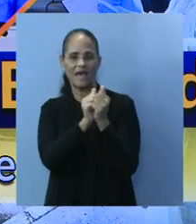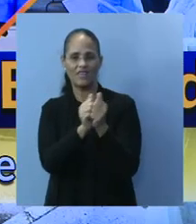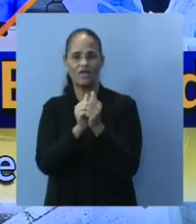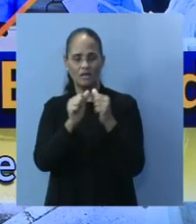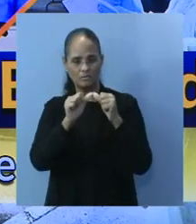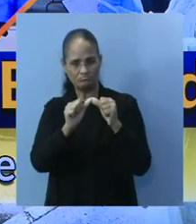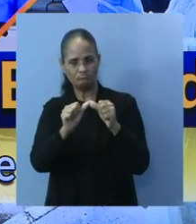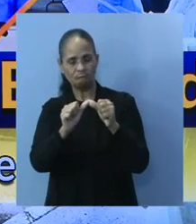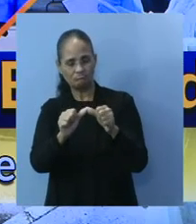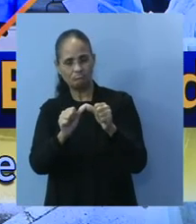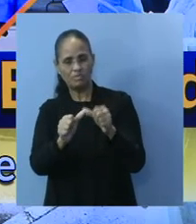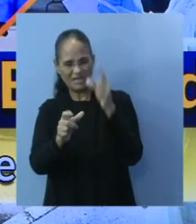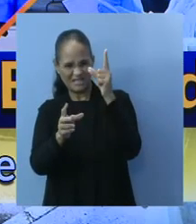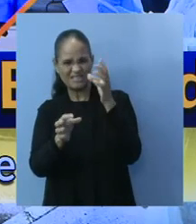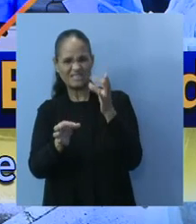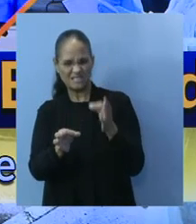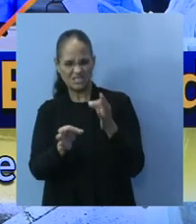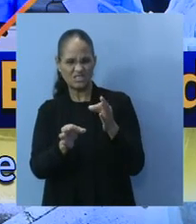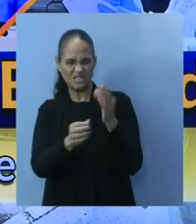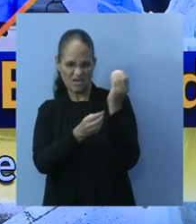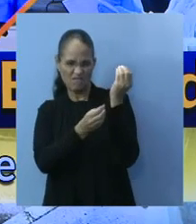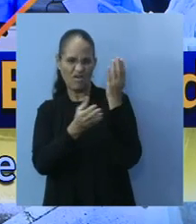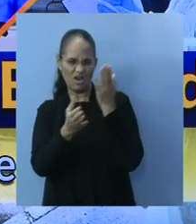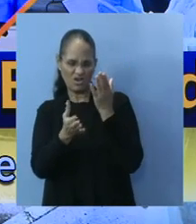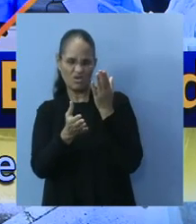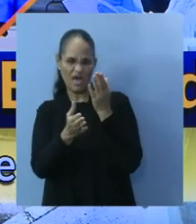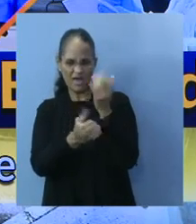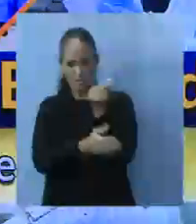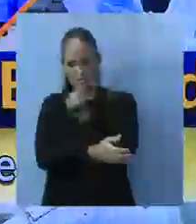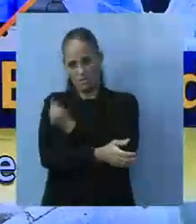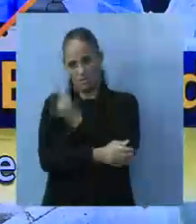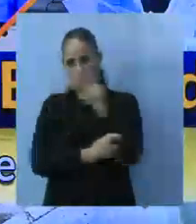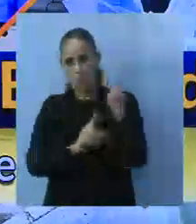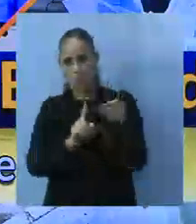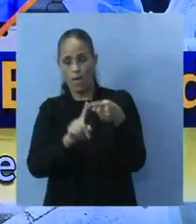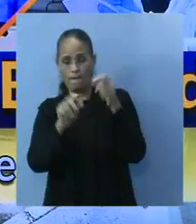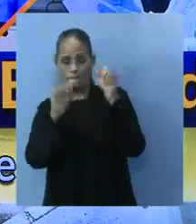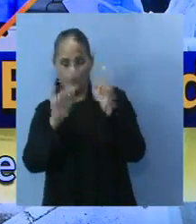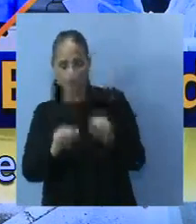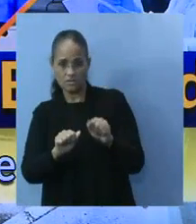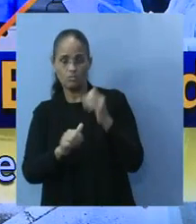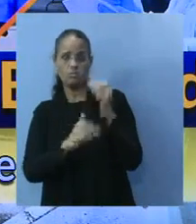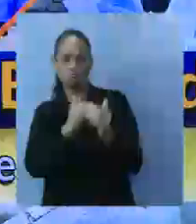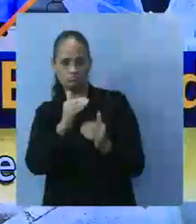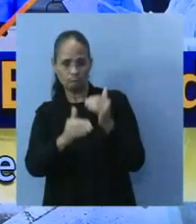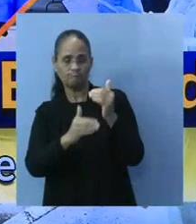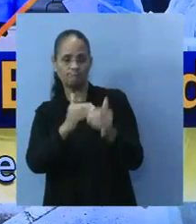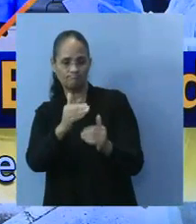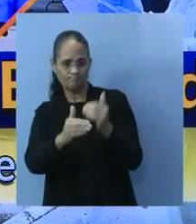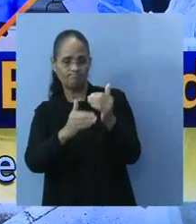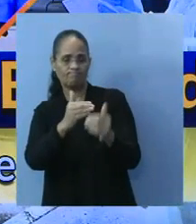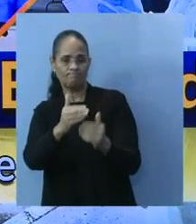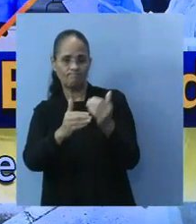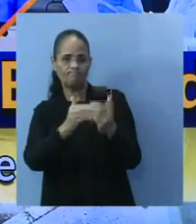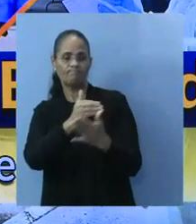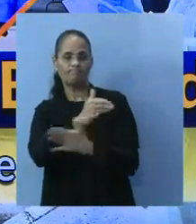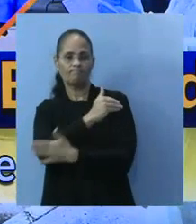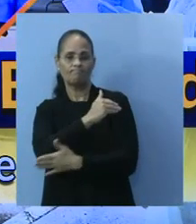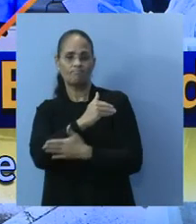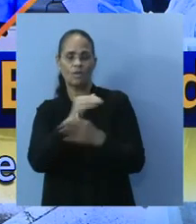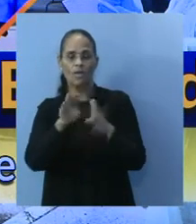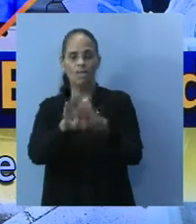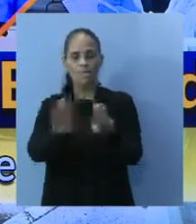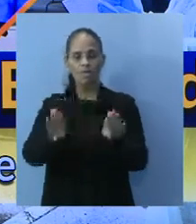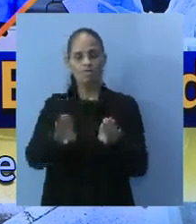responsible decisions, adhere to the guidance, and get vaccinated when possible, we will continue to progress as a country.